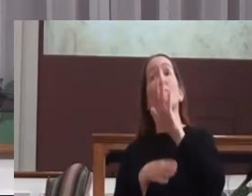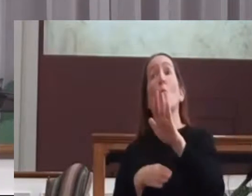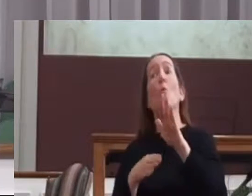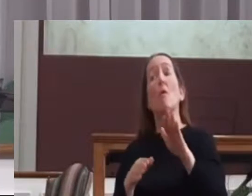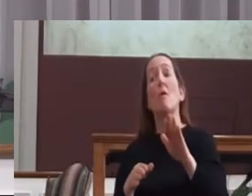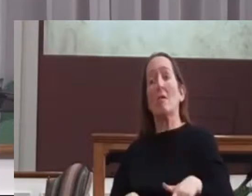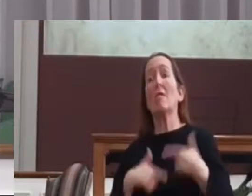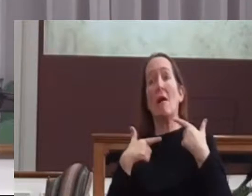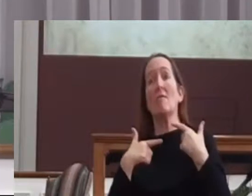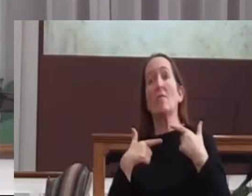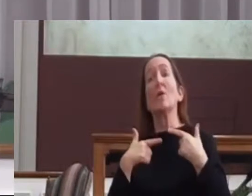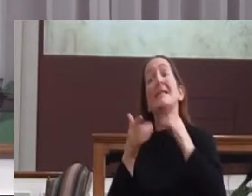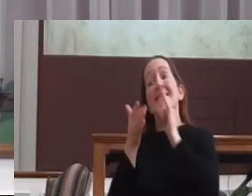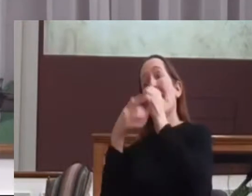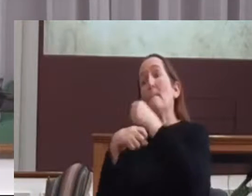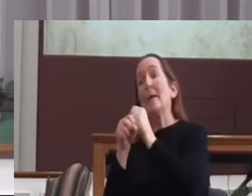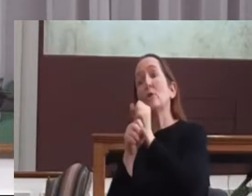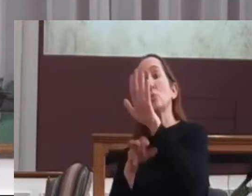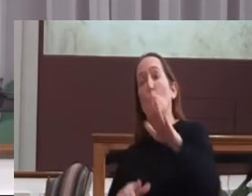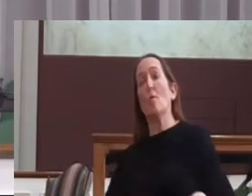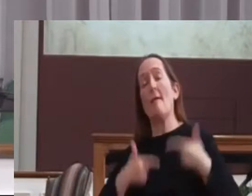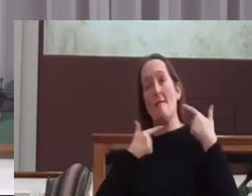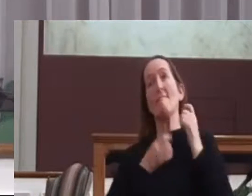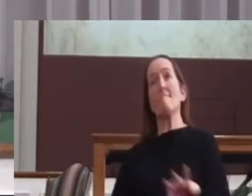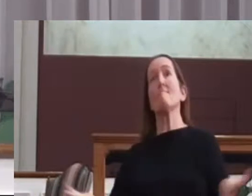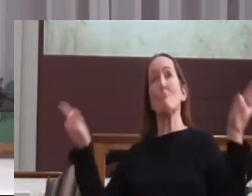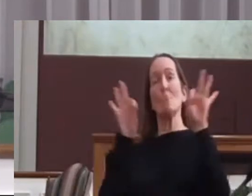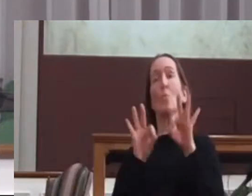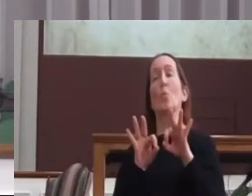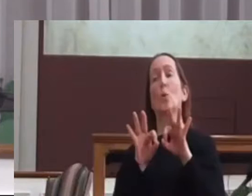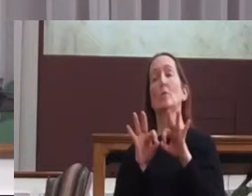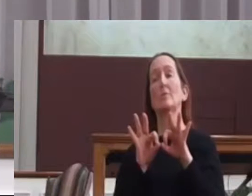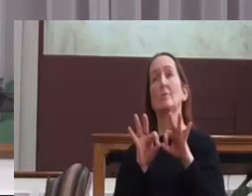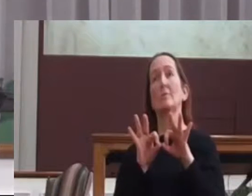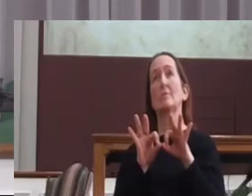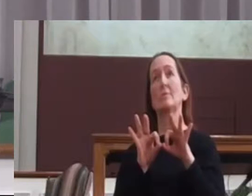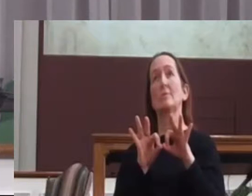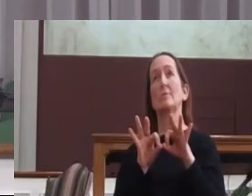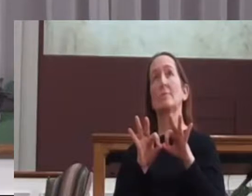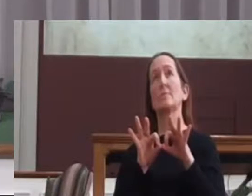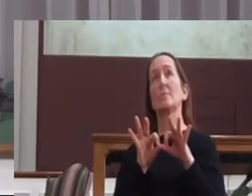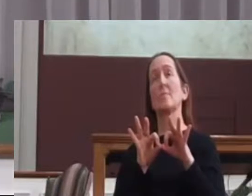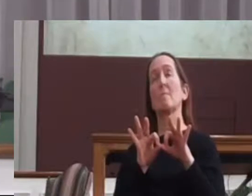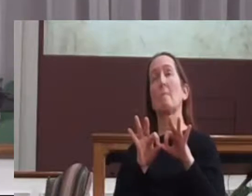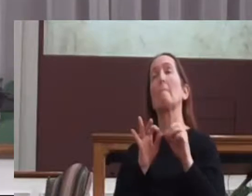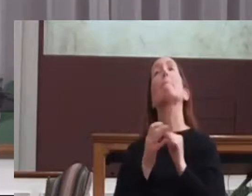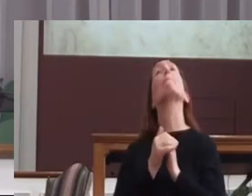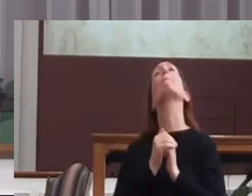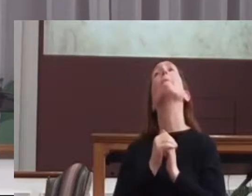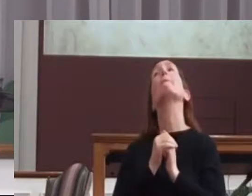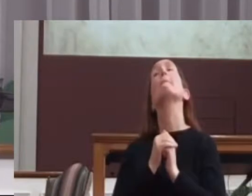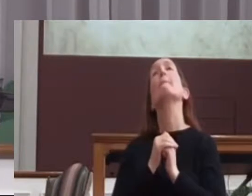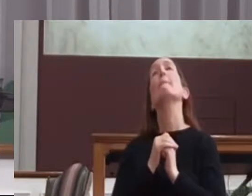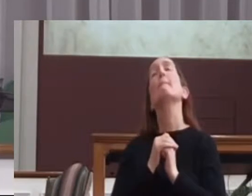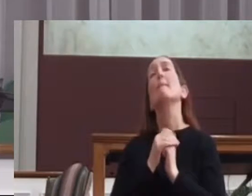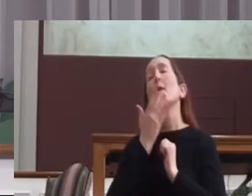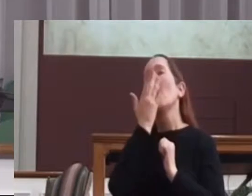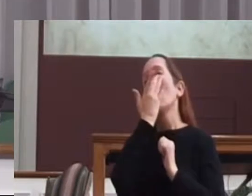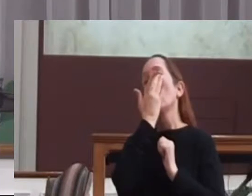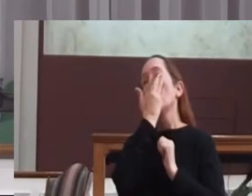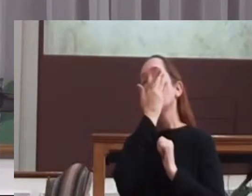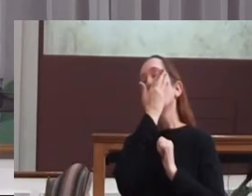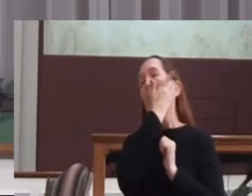God gave it. That's the value. I do not see a discussion of the independent ability to live